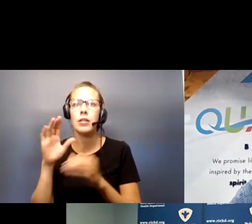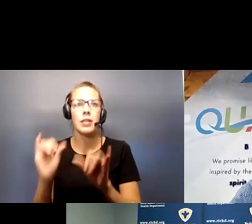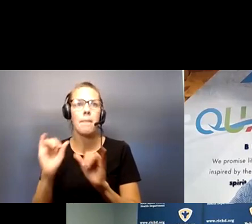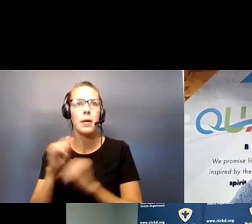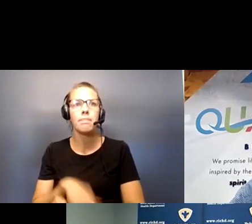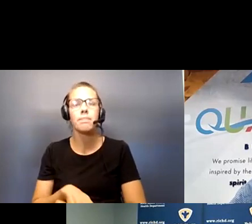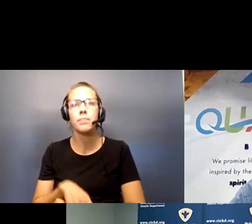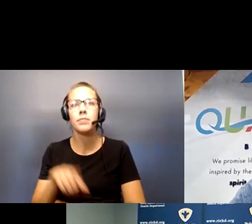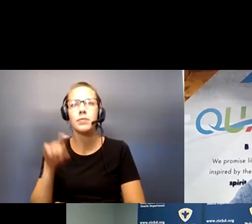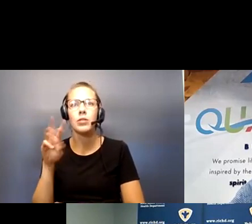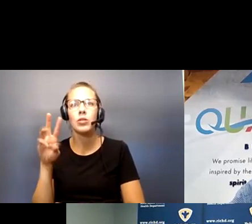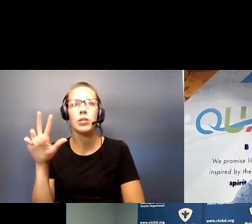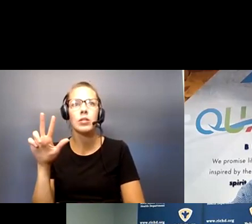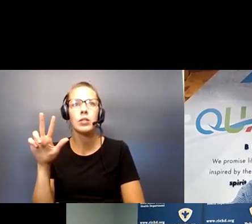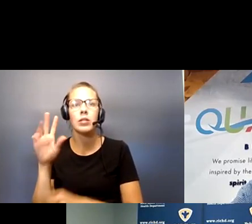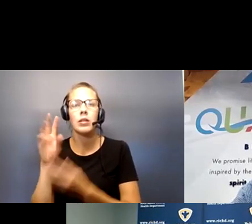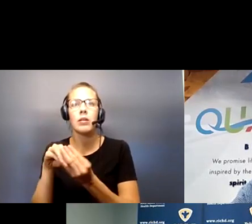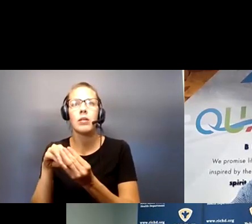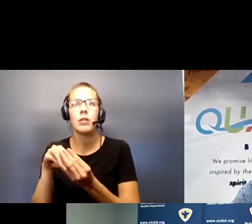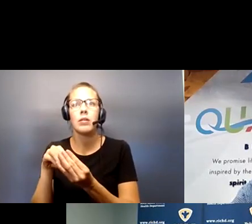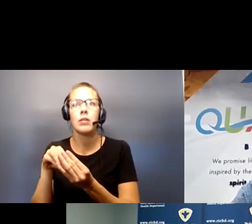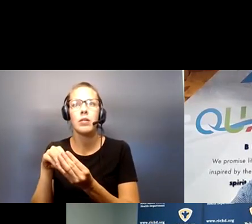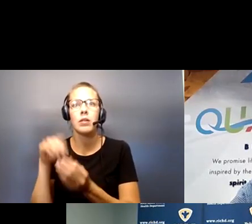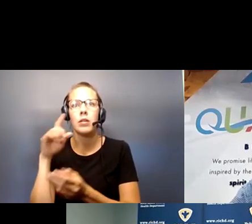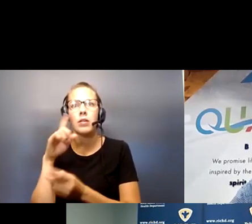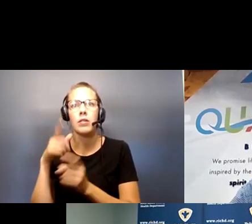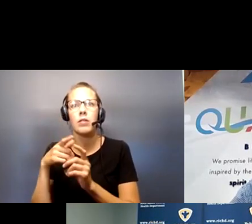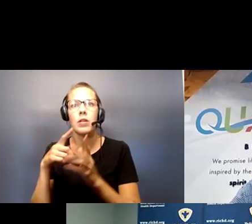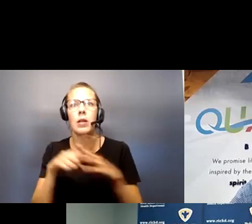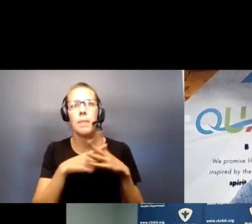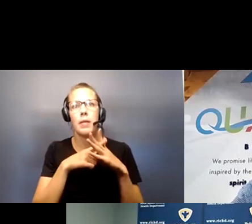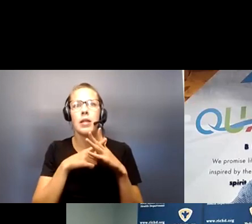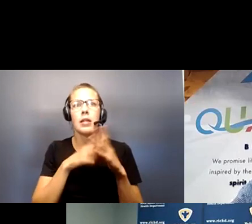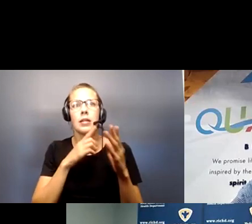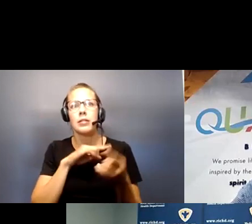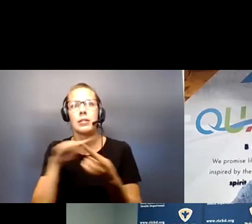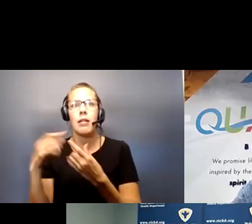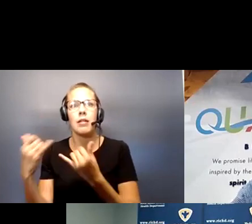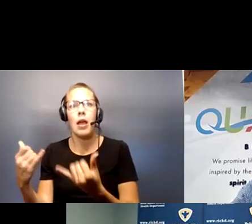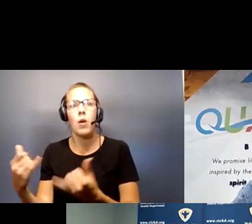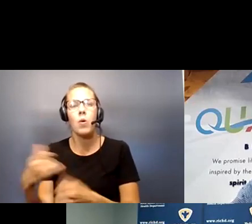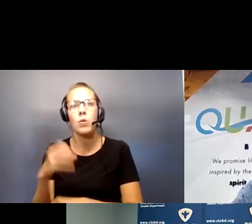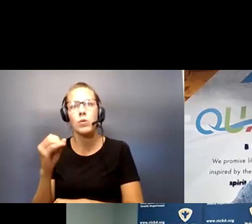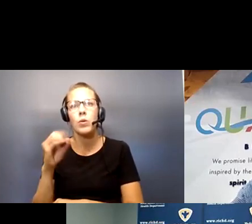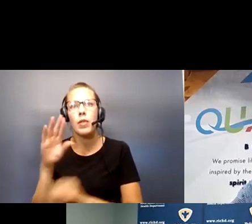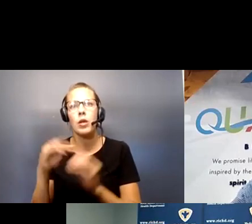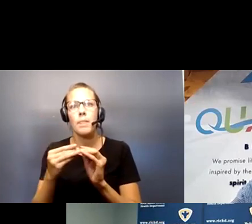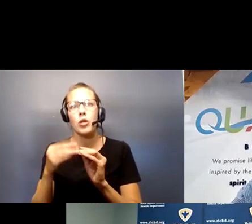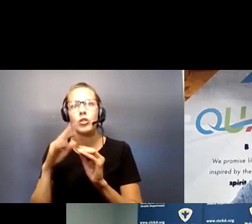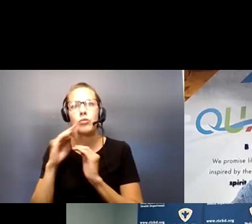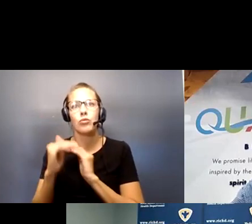same, 163 total, and that's from the beginning of the pandemic until now. So their numbers have